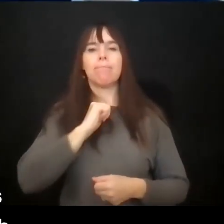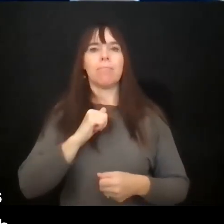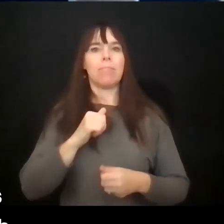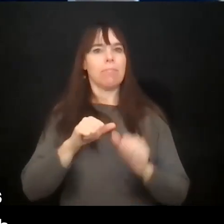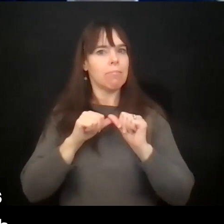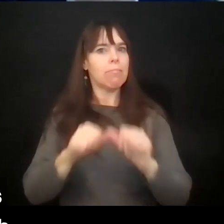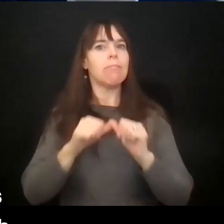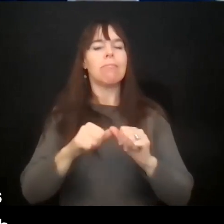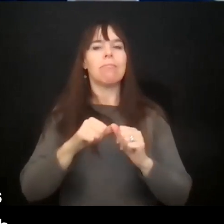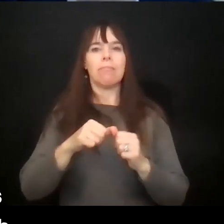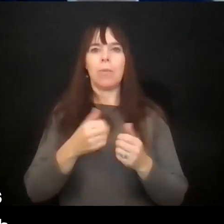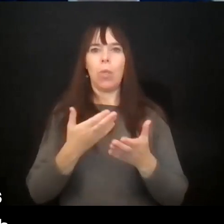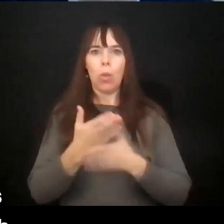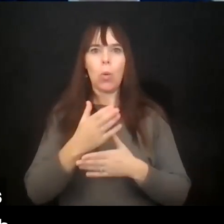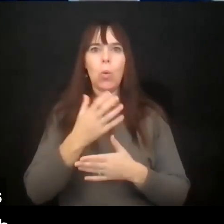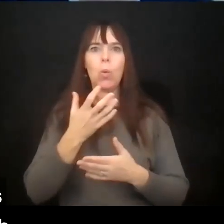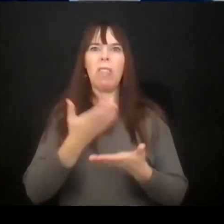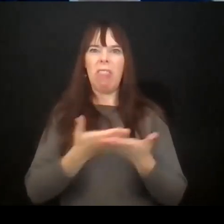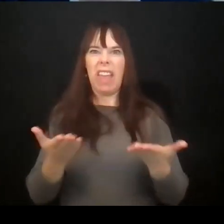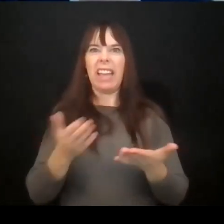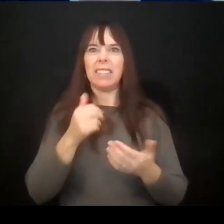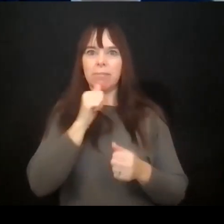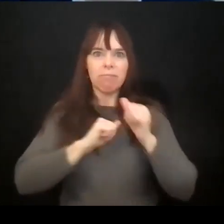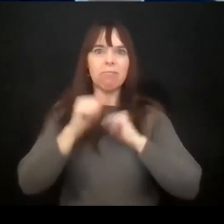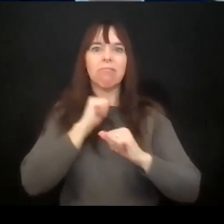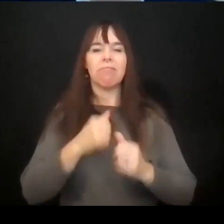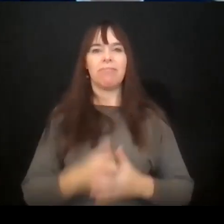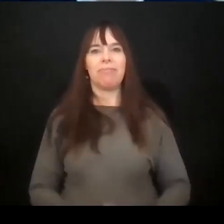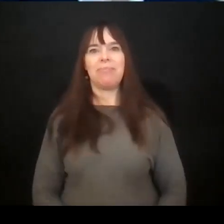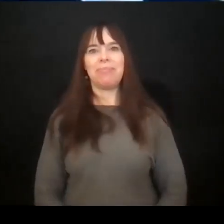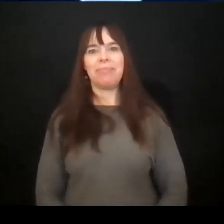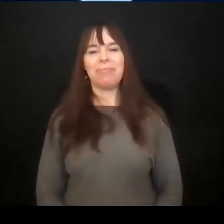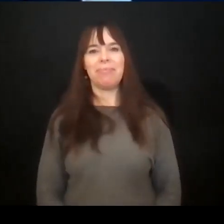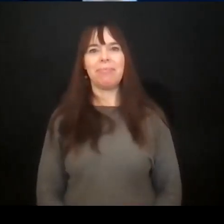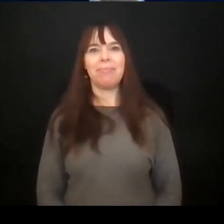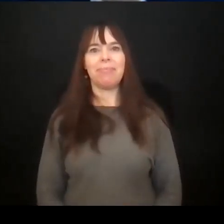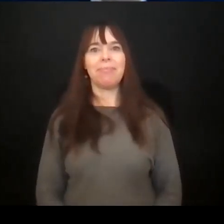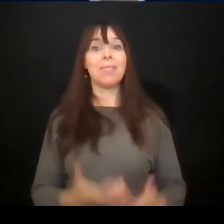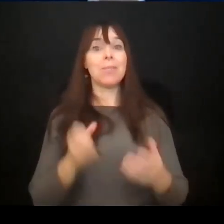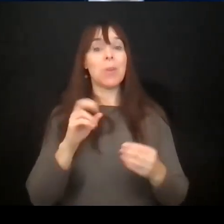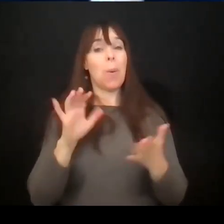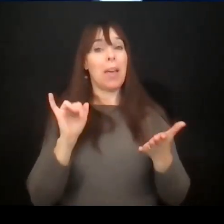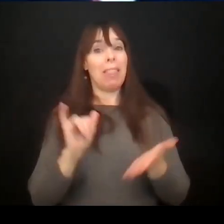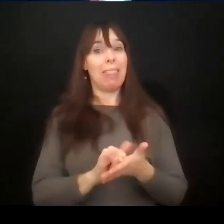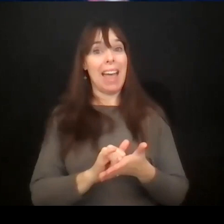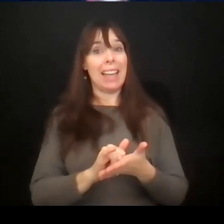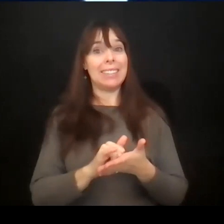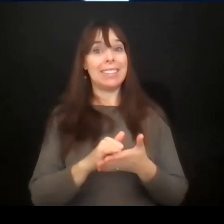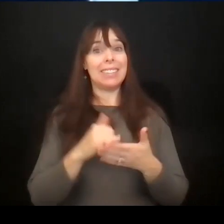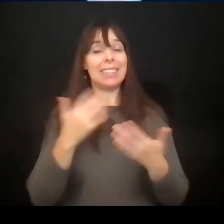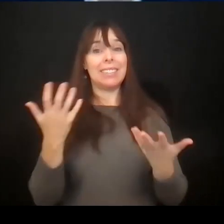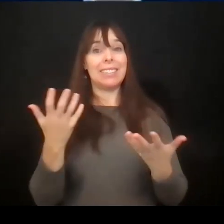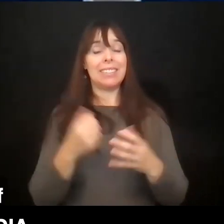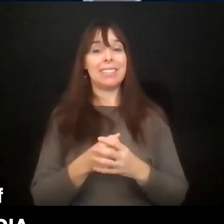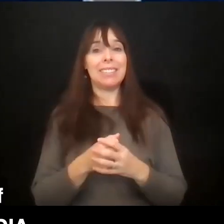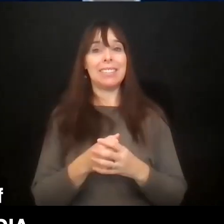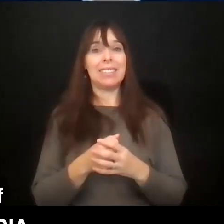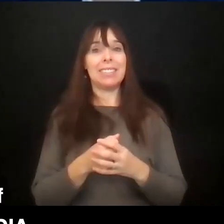that they put up with. Final slide says thank you. That is the